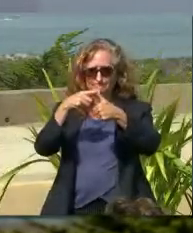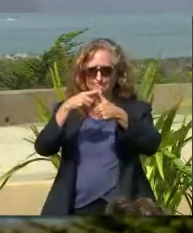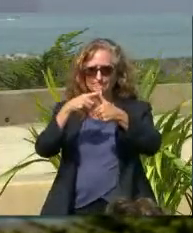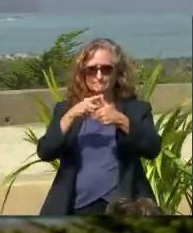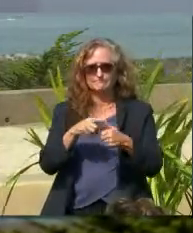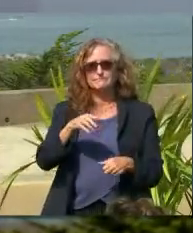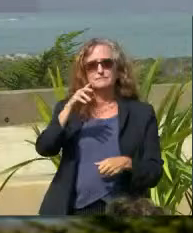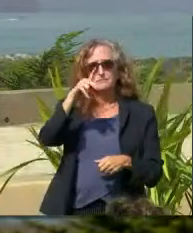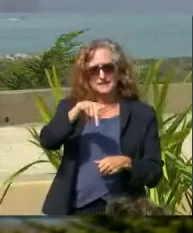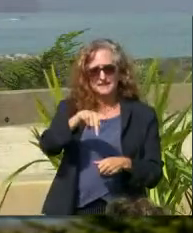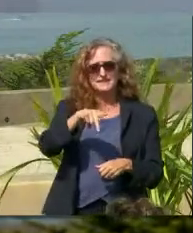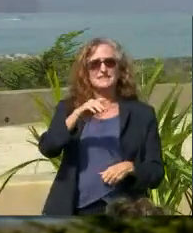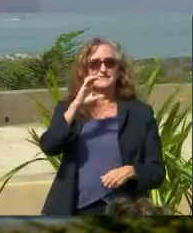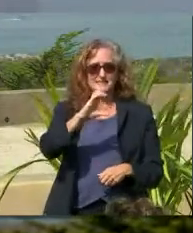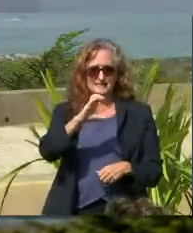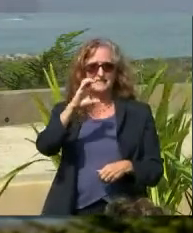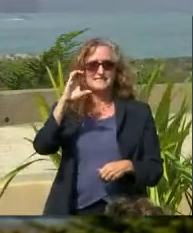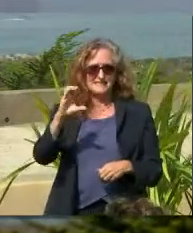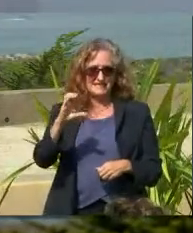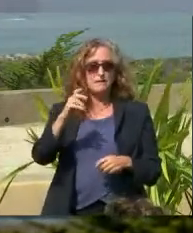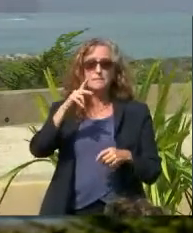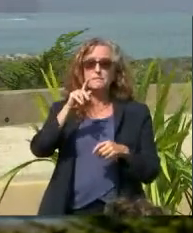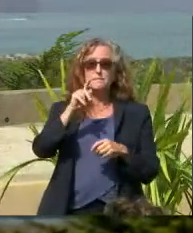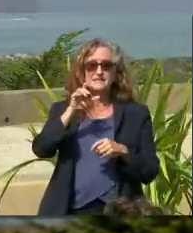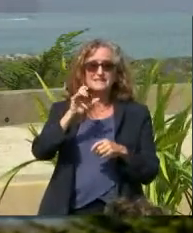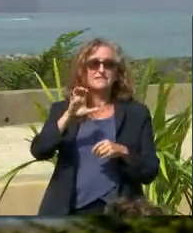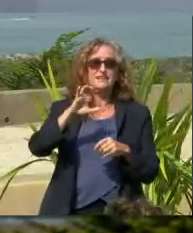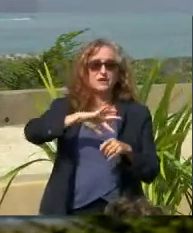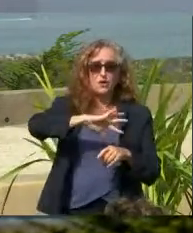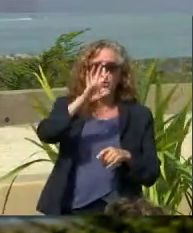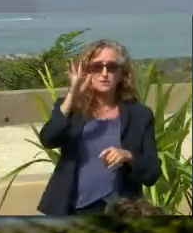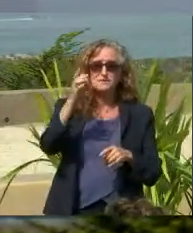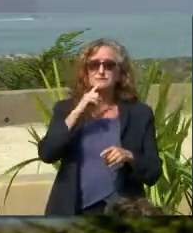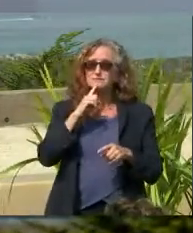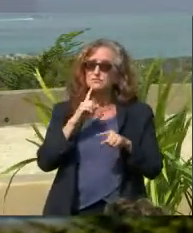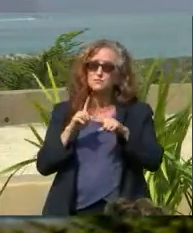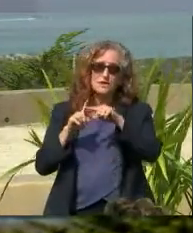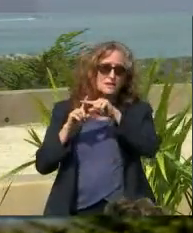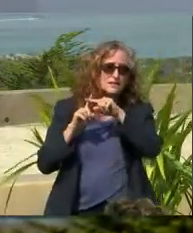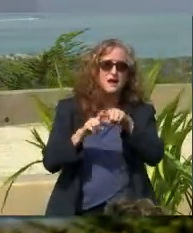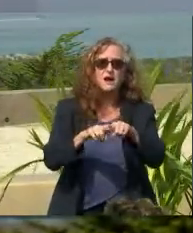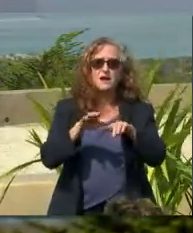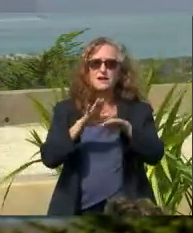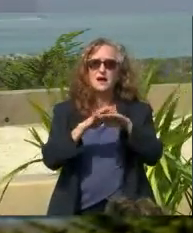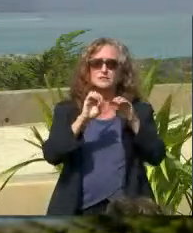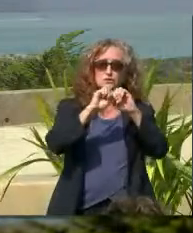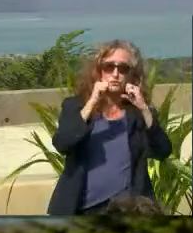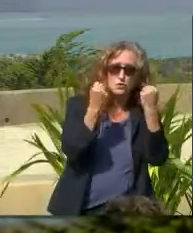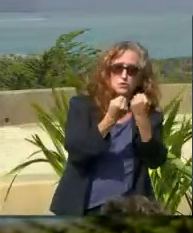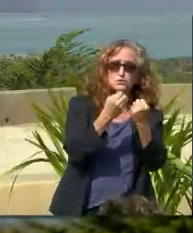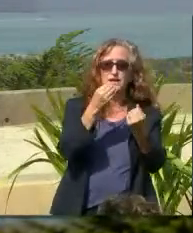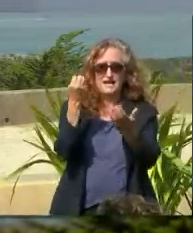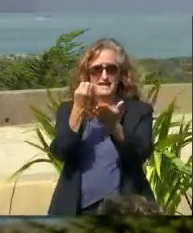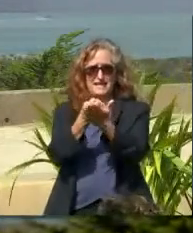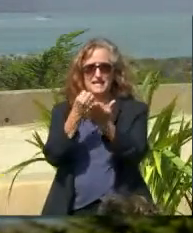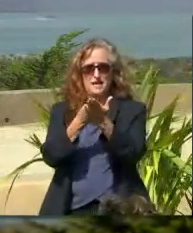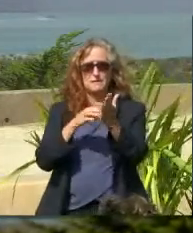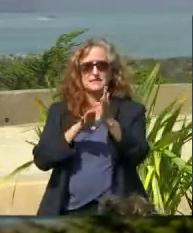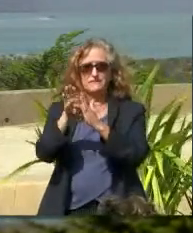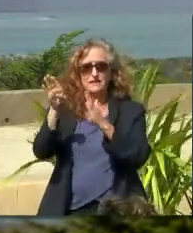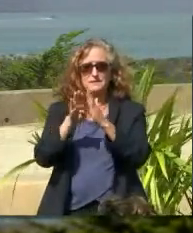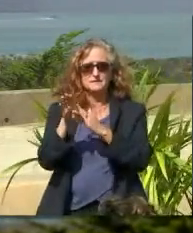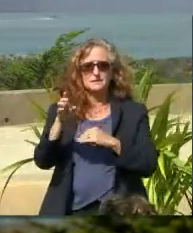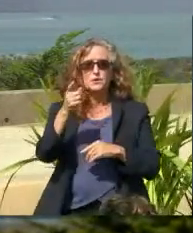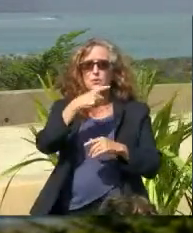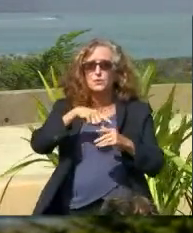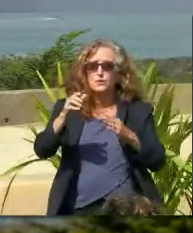the Pacific Coast leads on virtually everything in social and economic development. And we are yet again